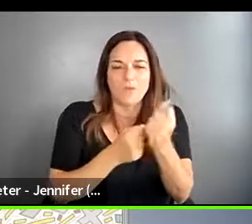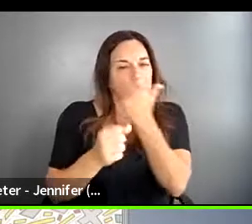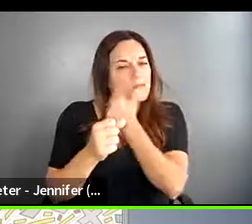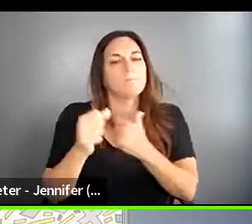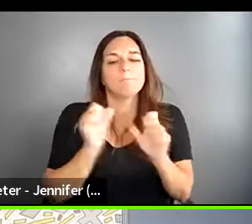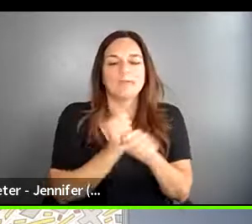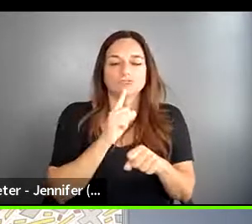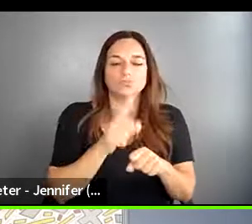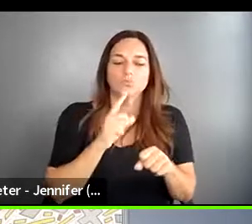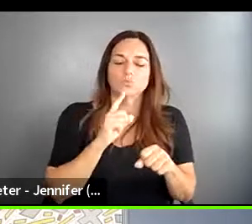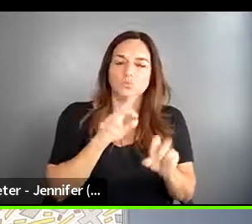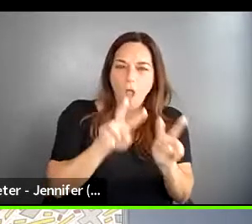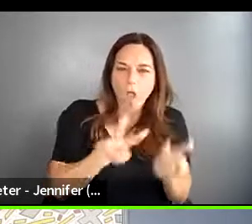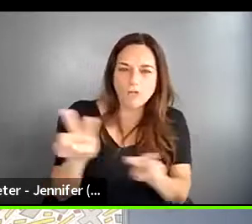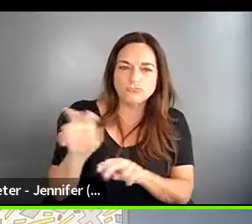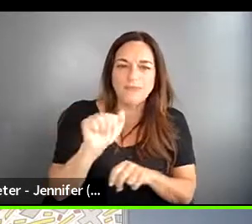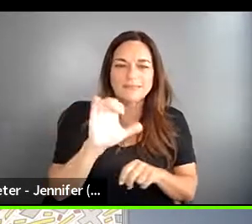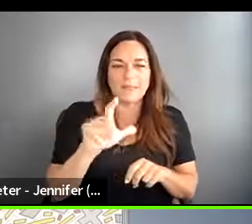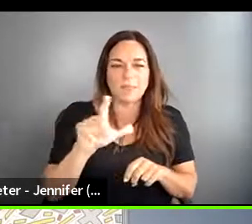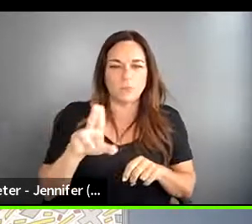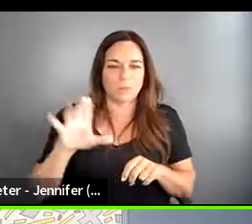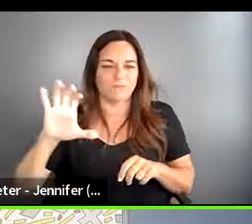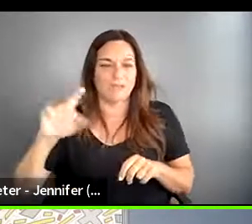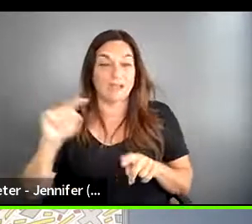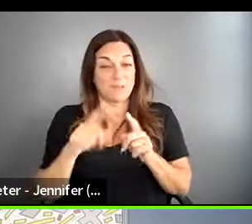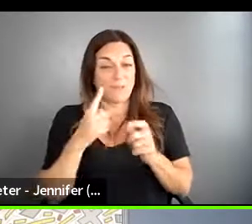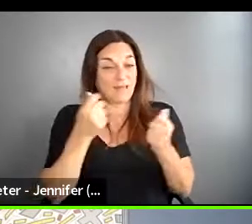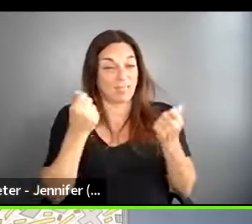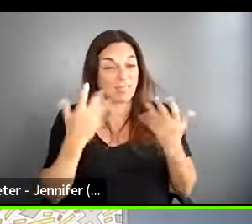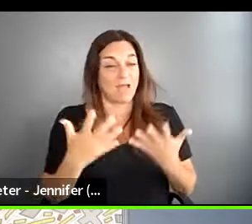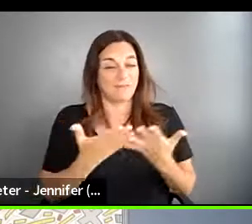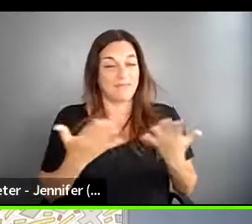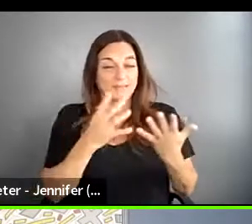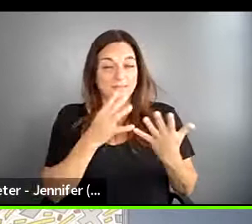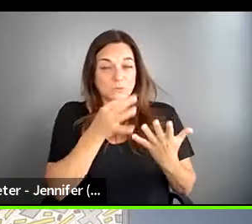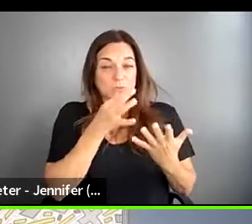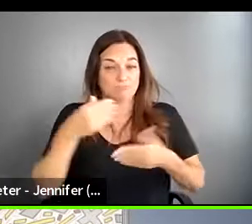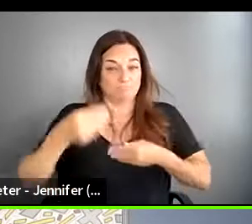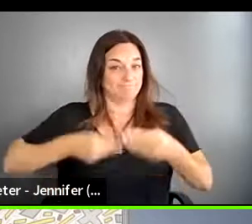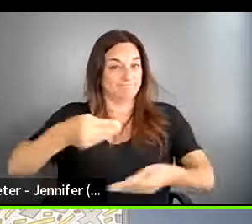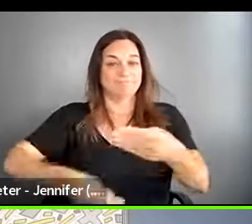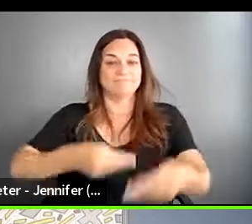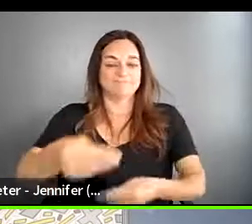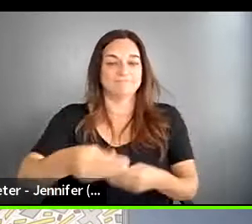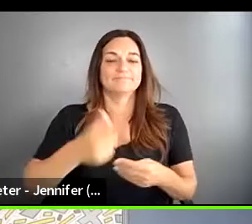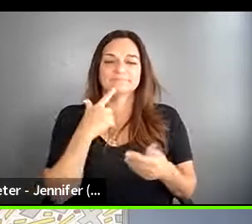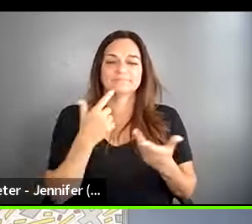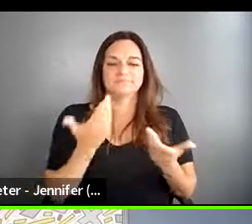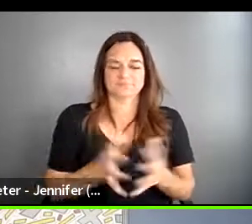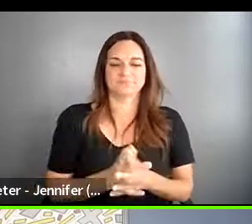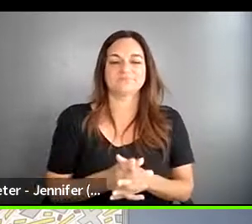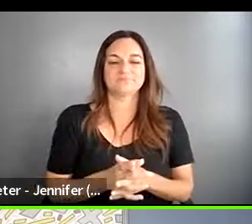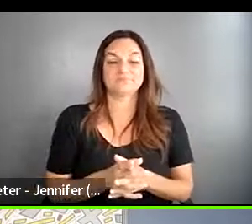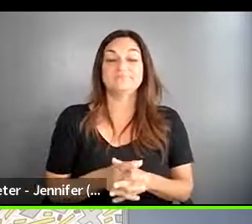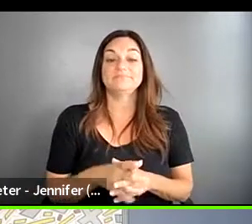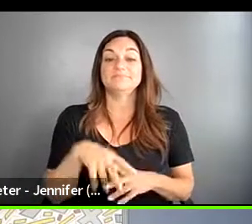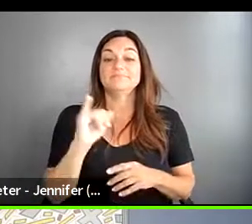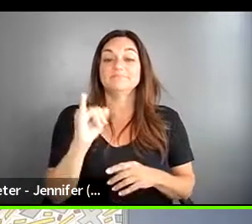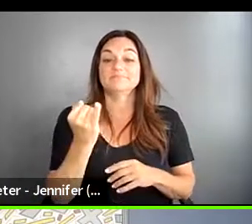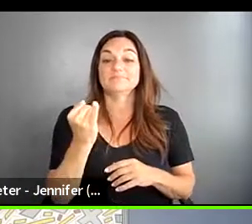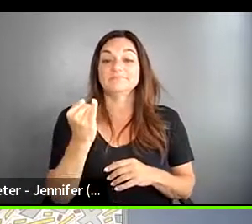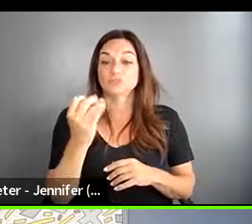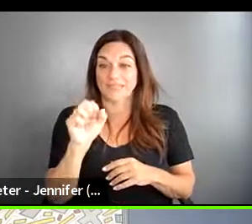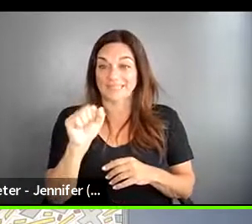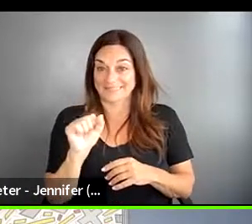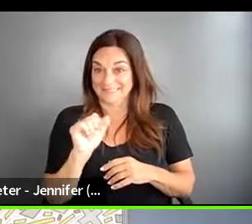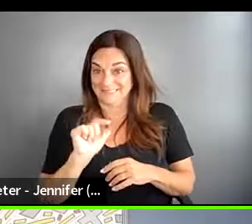in to the ACLU of Connecticut because we have a lot of things coming down the pipeline to support you all as we move forward. Justice, actually your question, so I'm